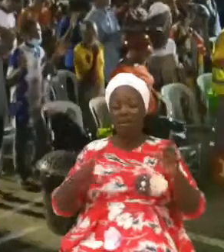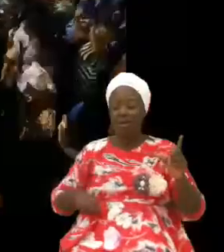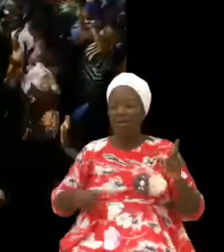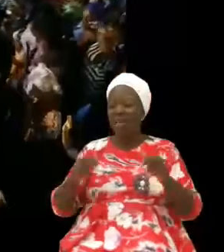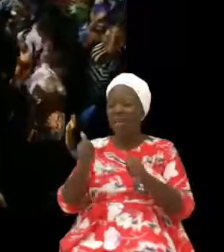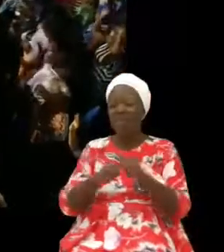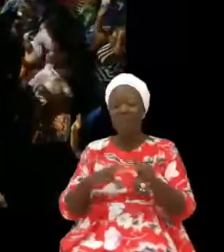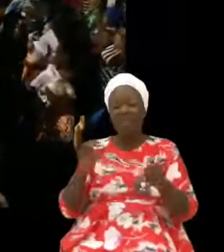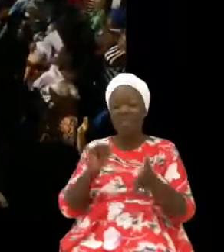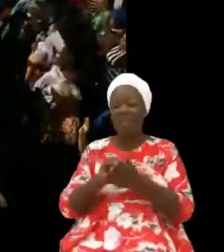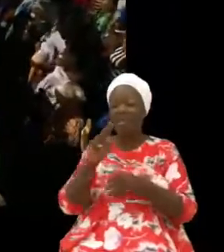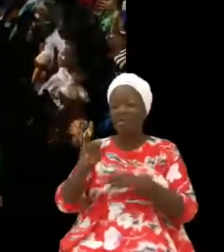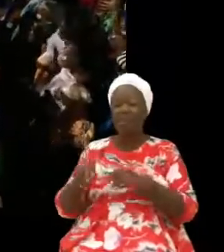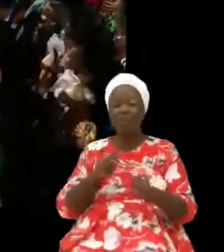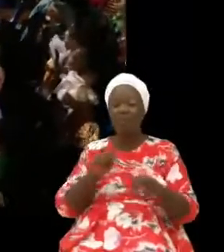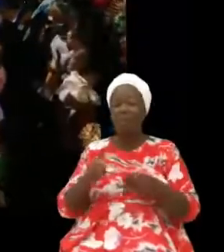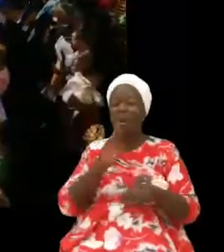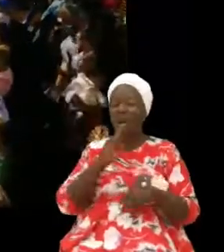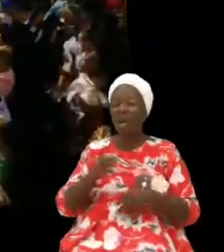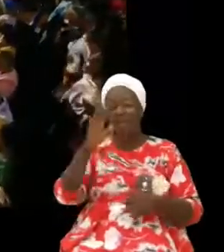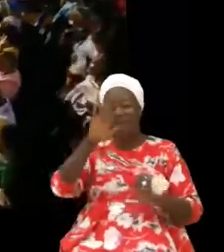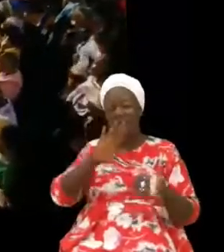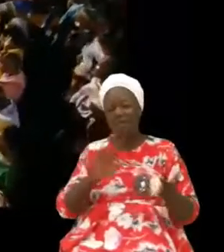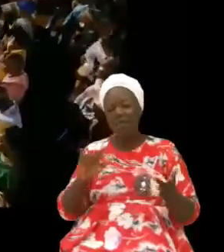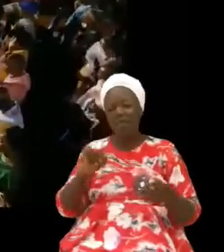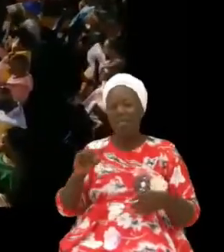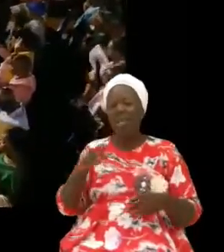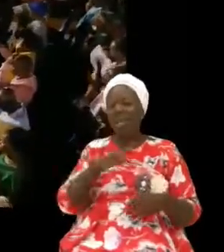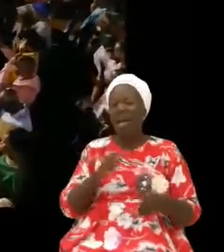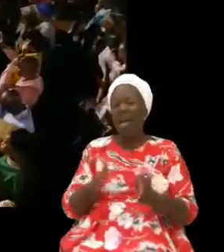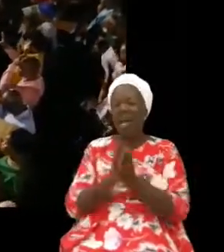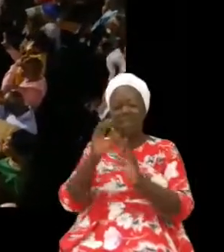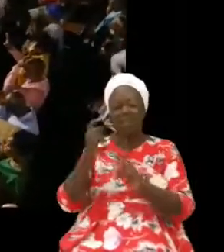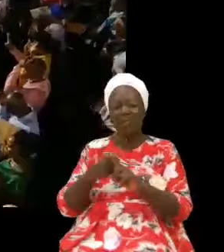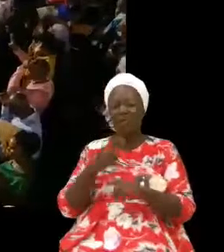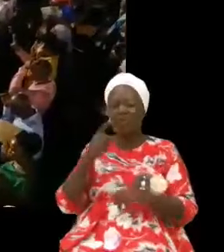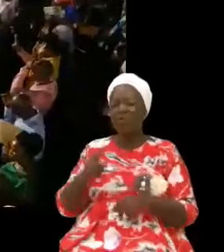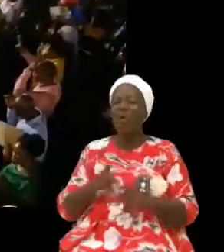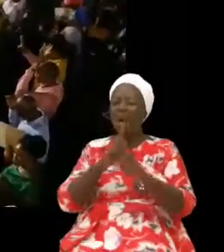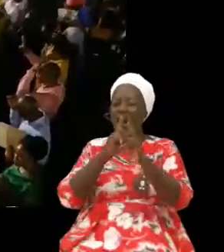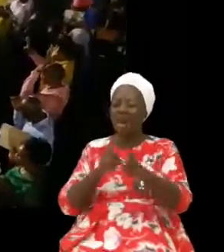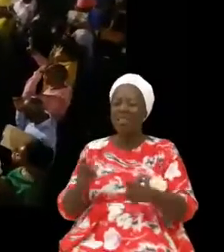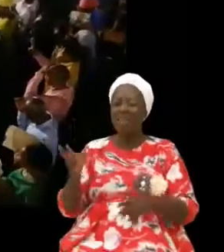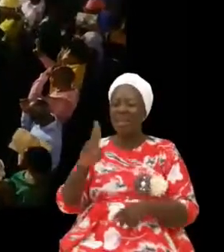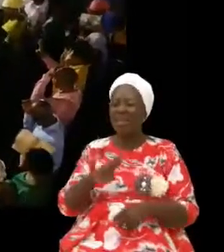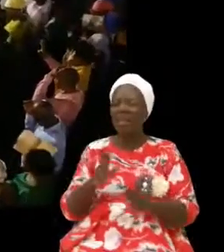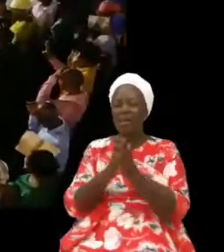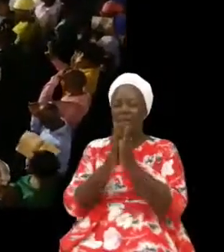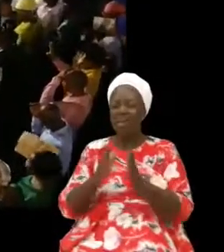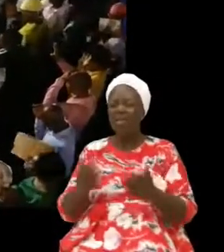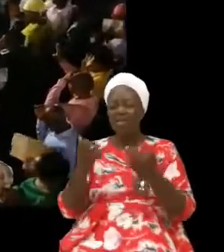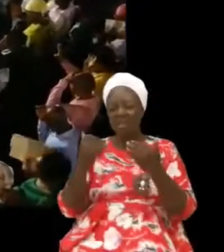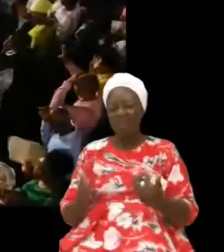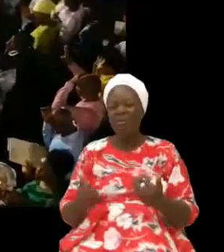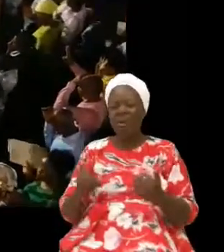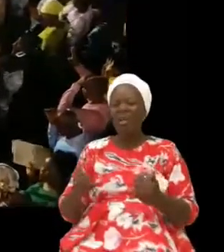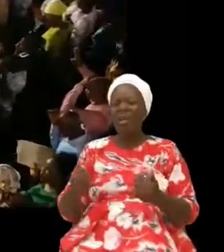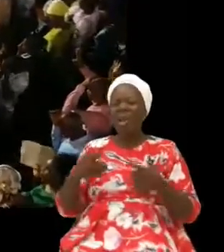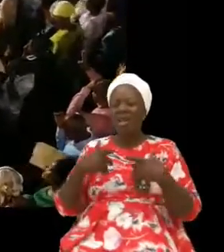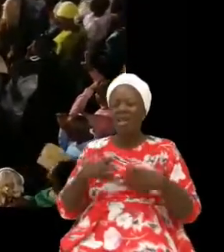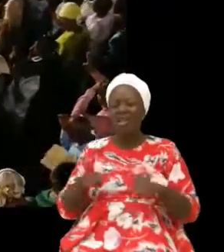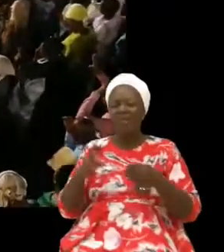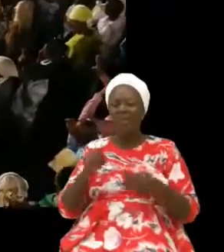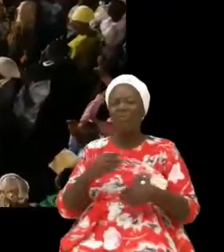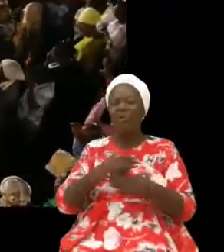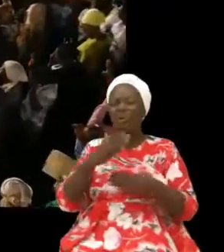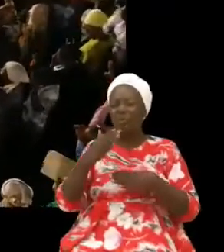Jesus' name. I pray, Lord, everything your people are expecting, asking from you, answer